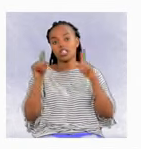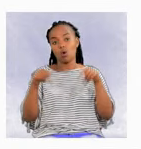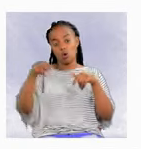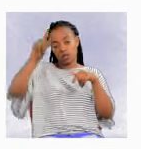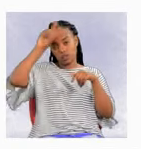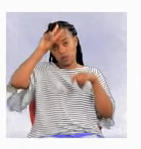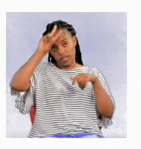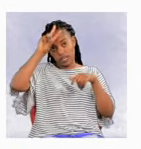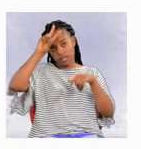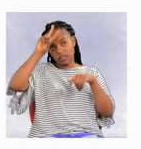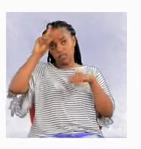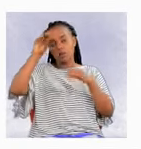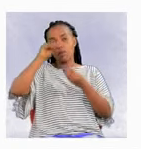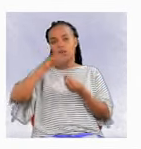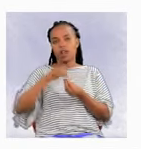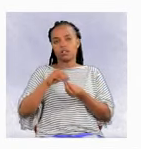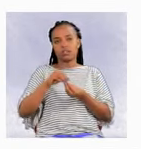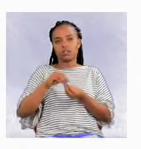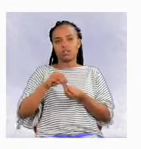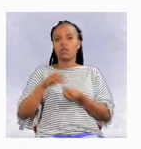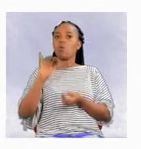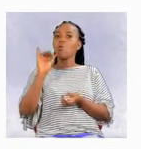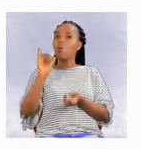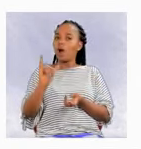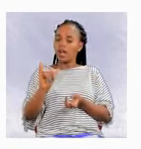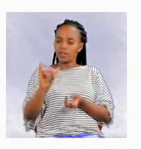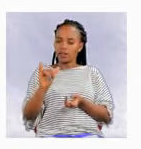squared plus